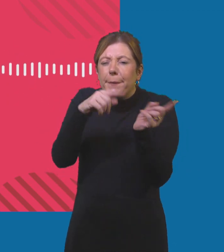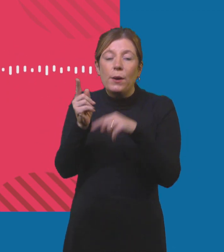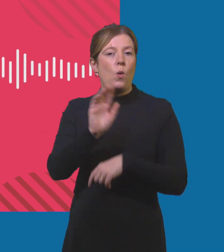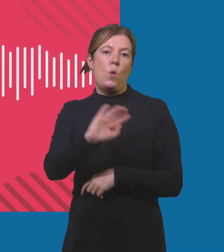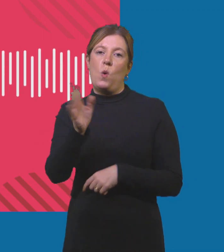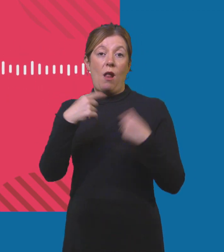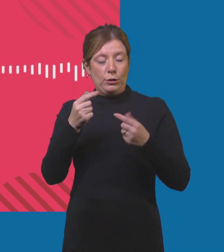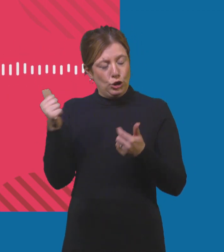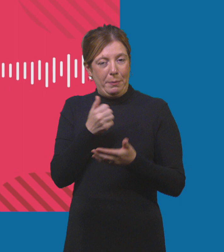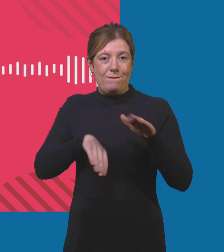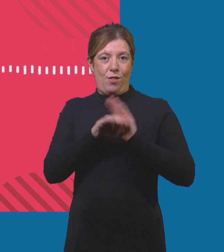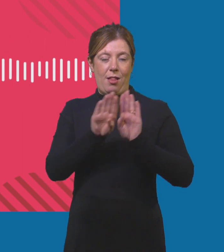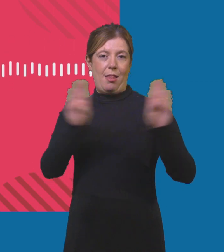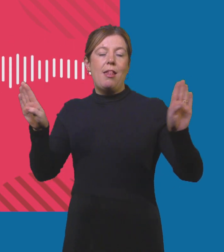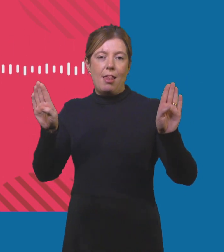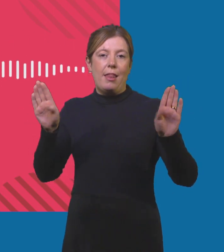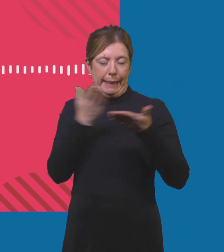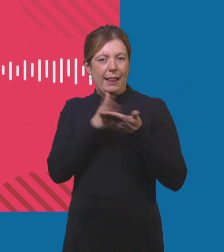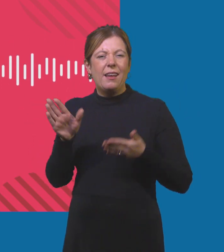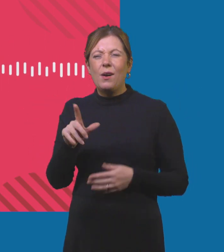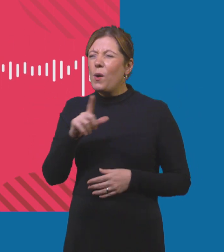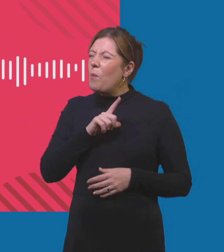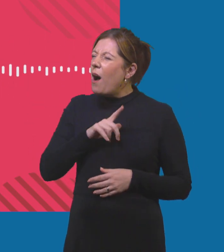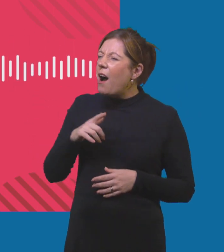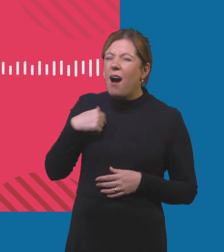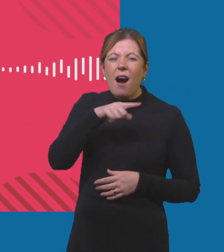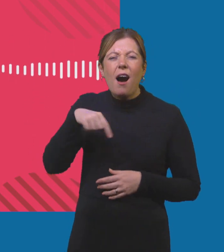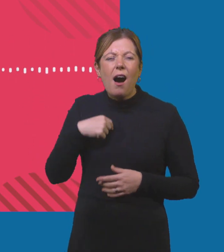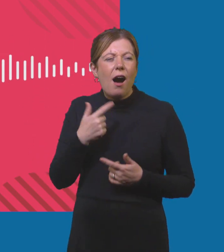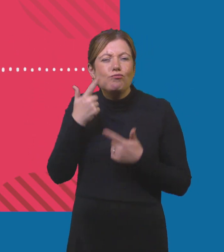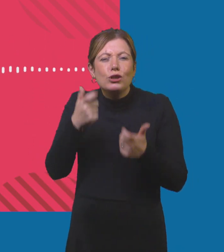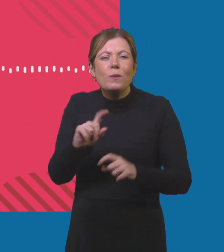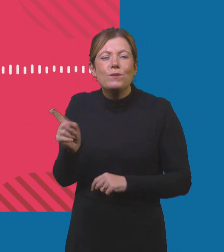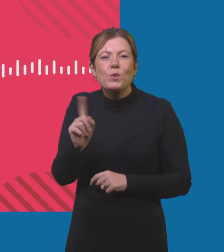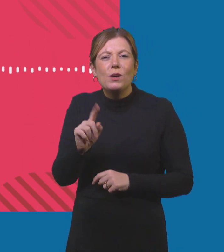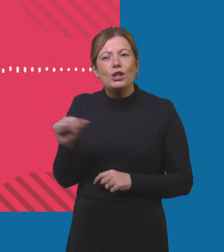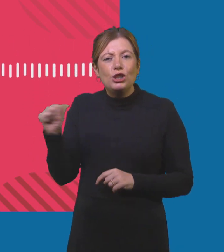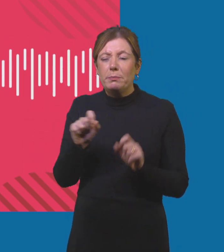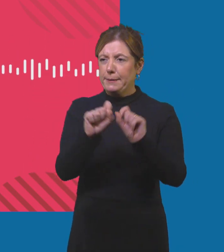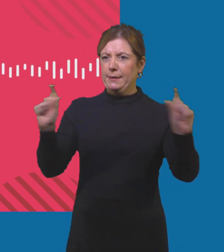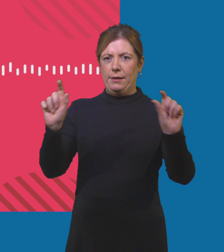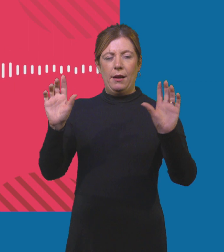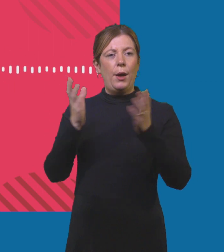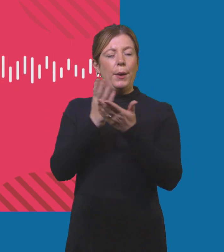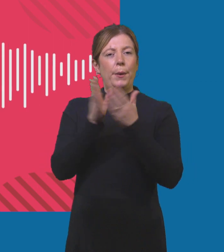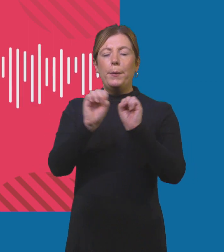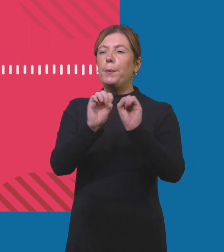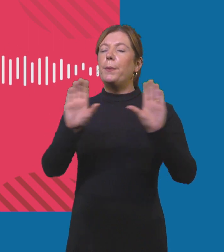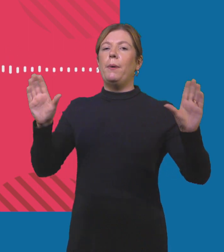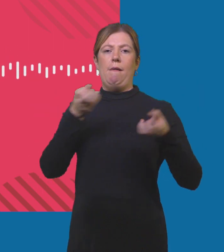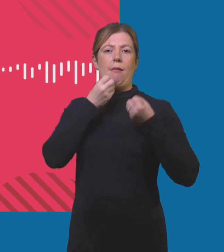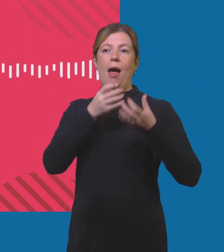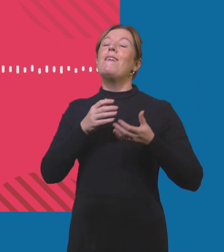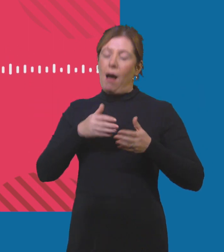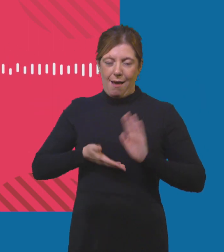that's not I don't know why I love it. It's not funny. I know. Why are we always in a rush? I mean, just wait for the windscreen to defrost. Absolutely. You've just got to give yourself that bit of